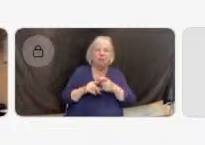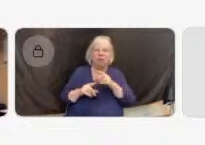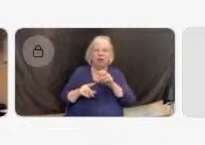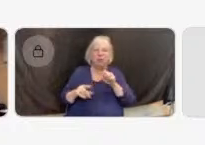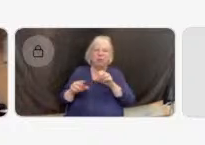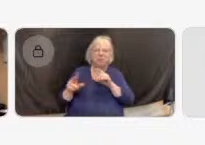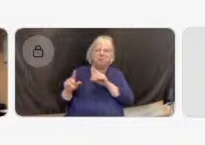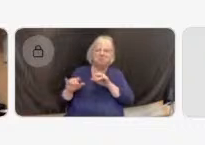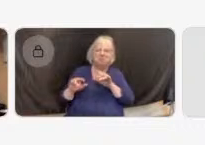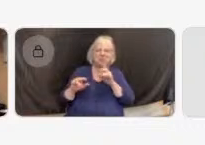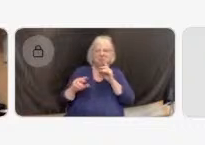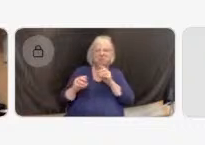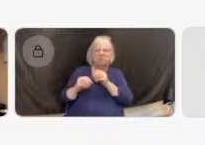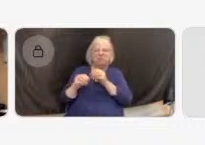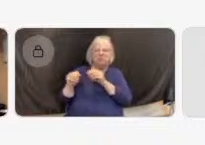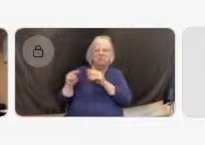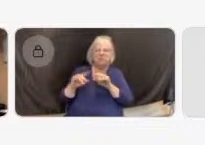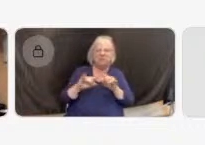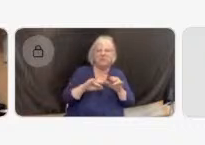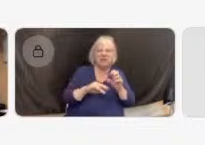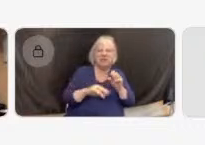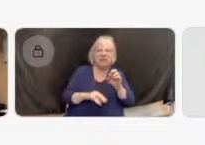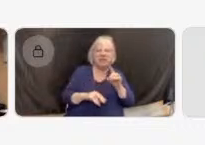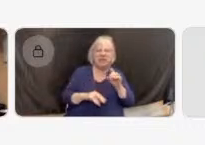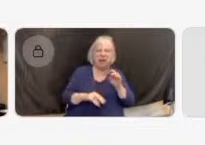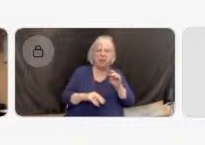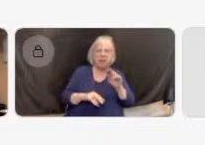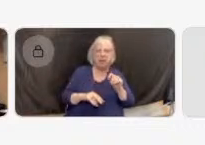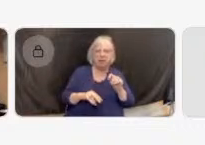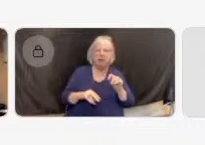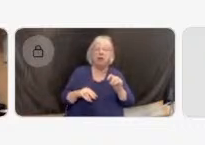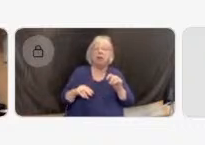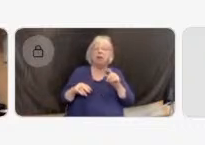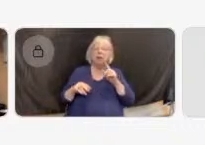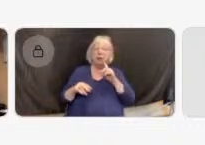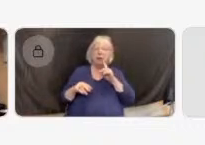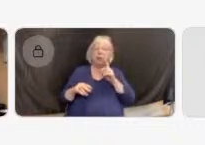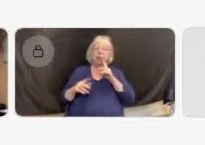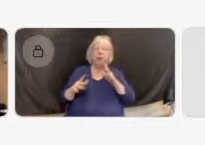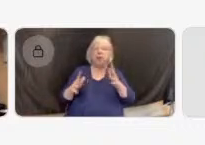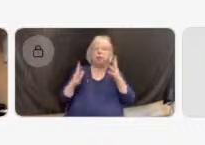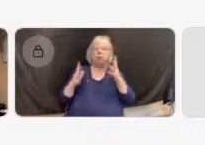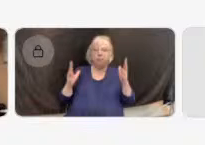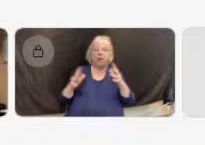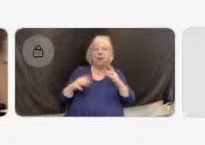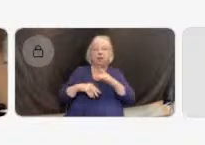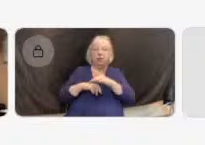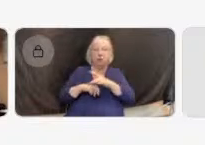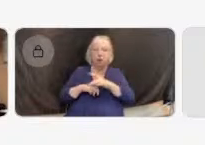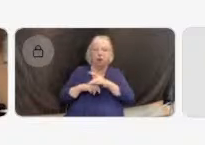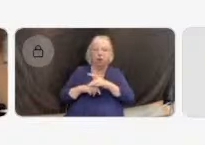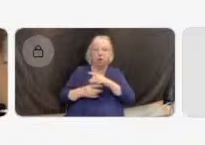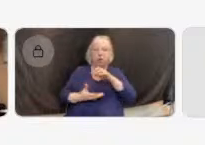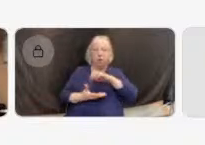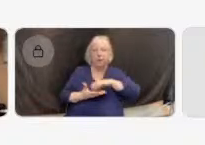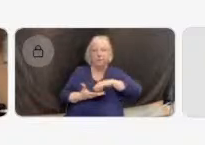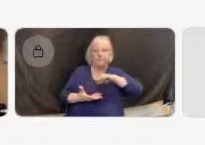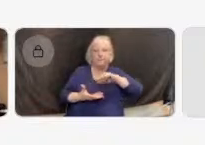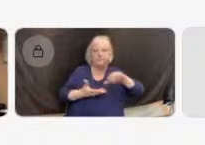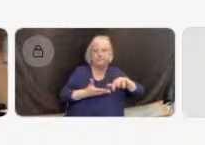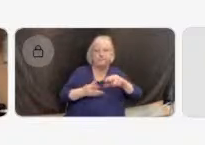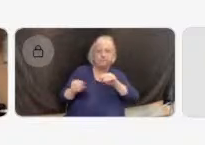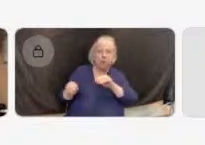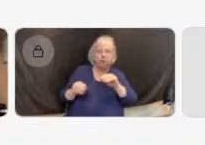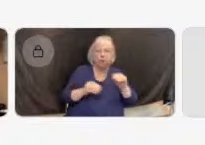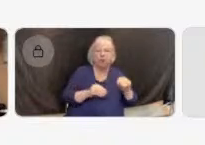sedimentation. As stated by the developer, there will be tremendous earth movement involved in the